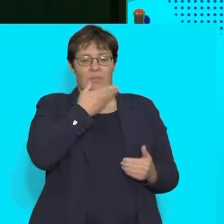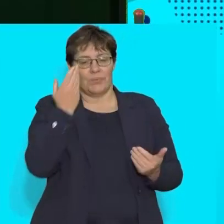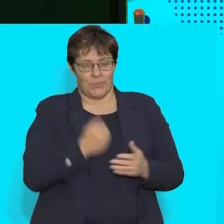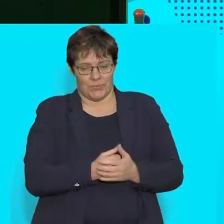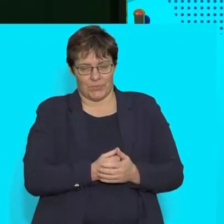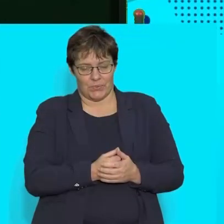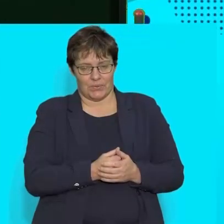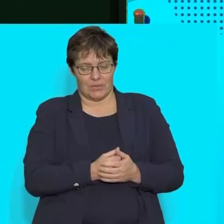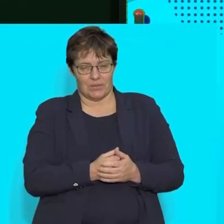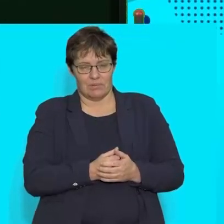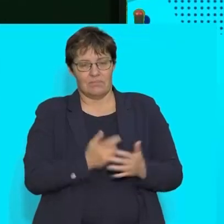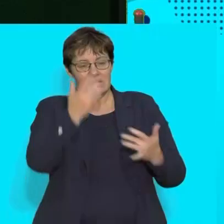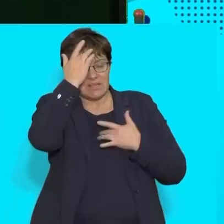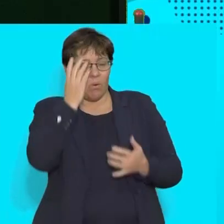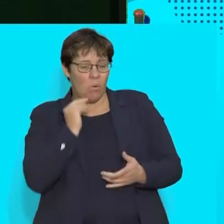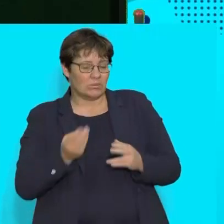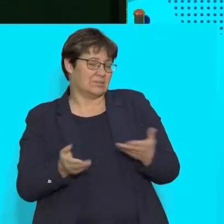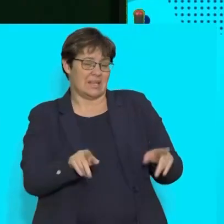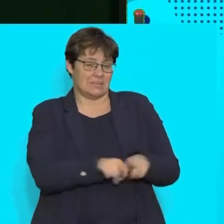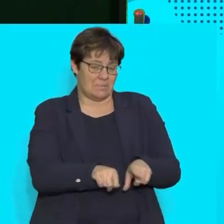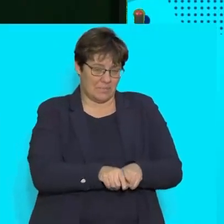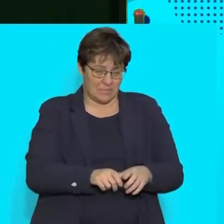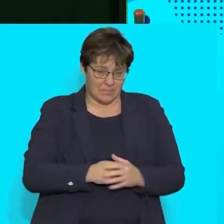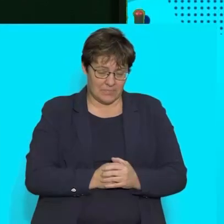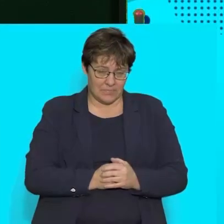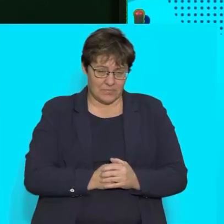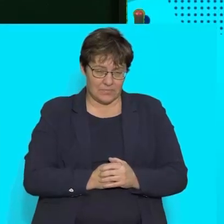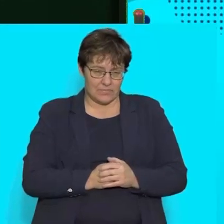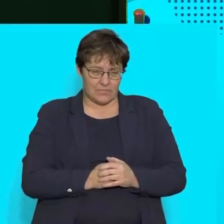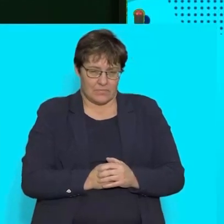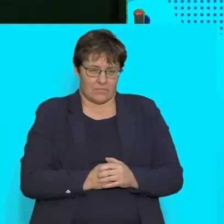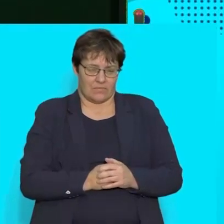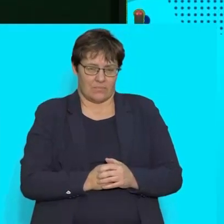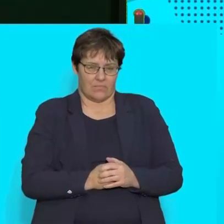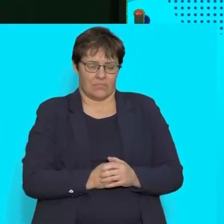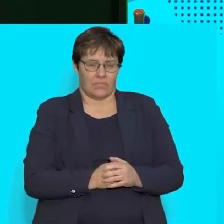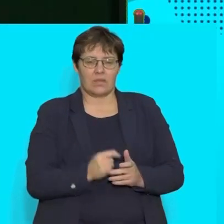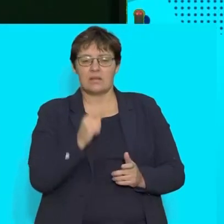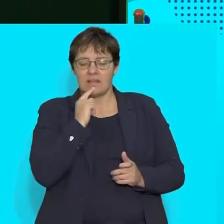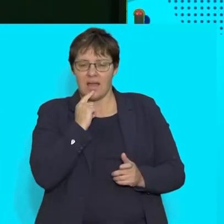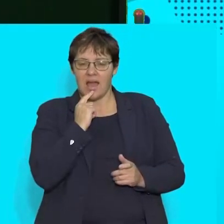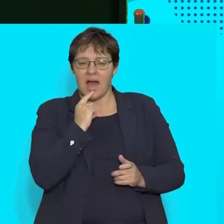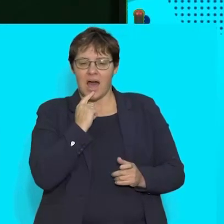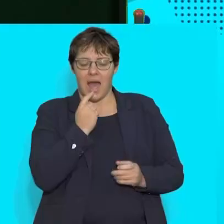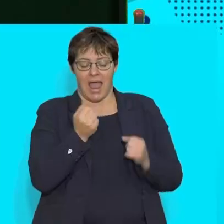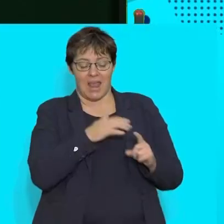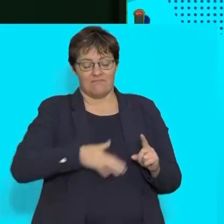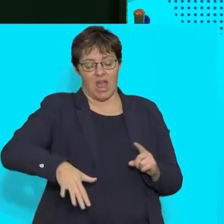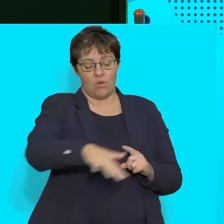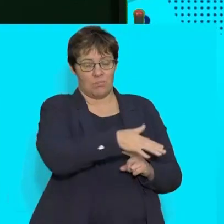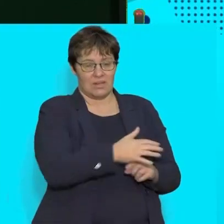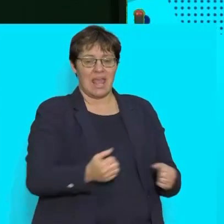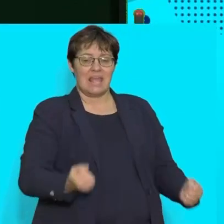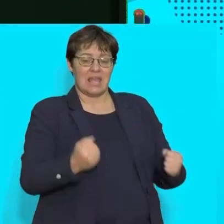suited. Sick and old also die. So we know that what we refer to as the carrying capacity in the